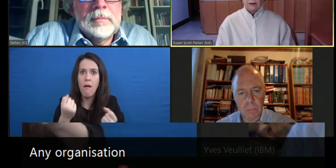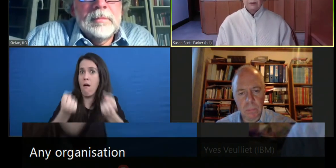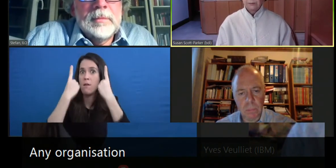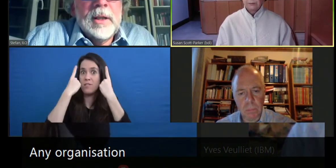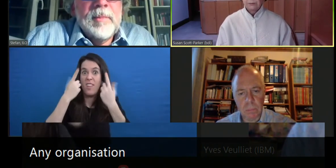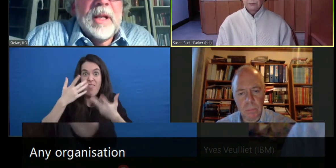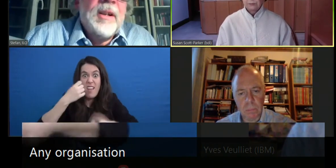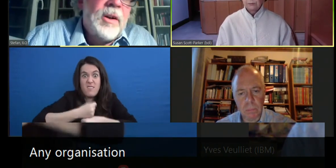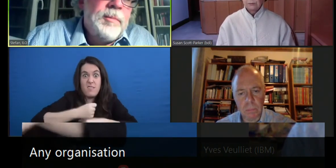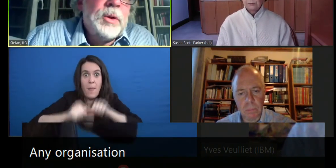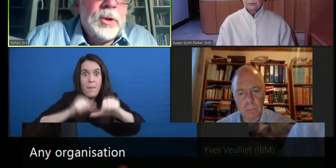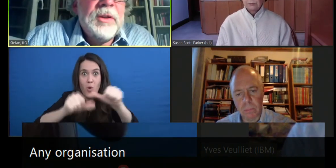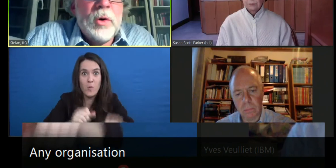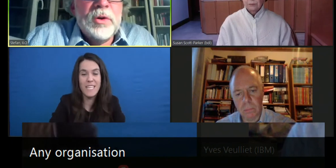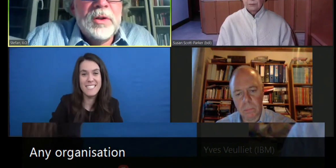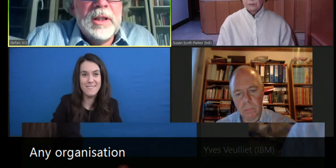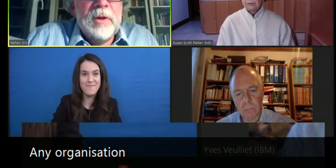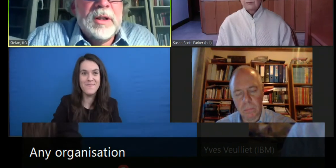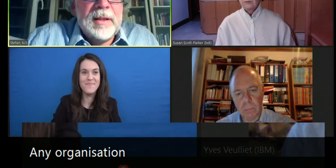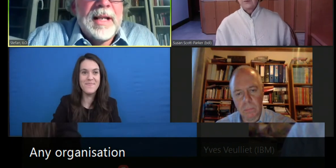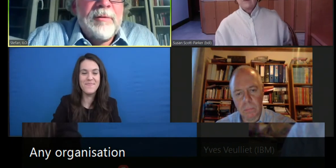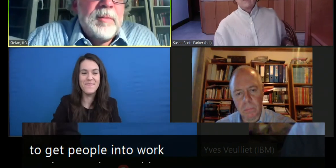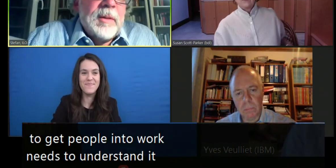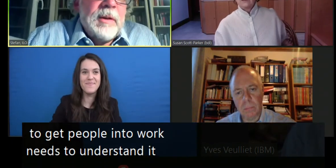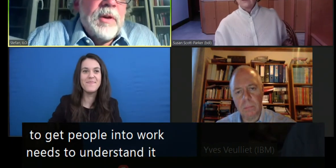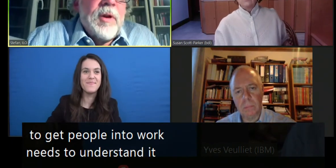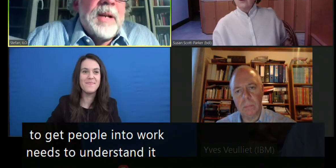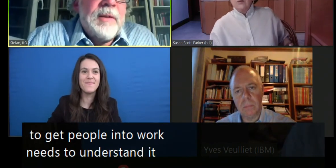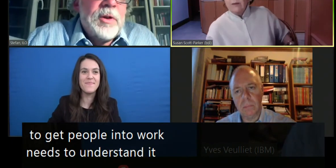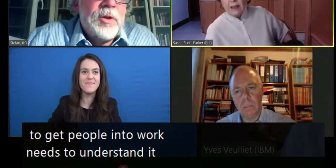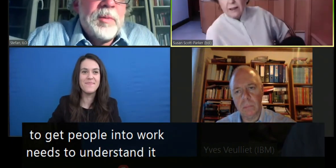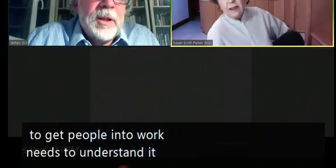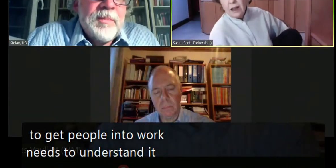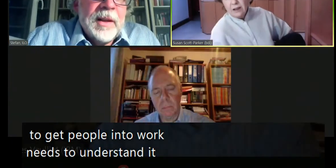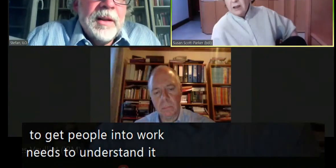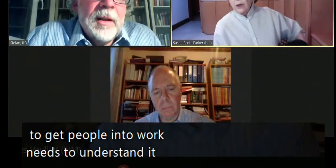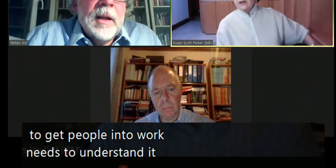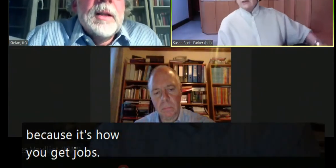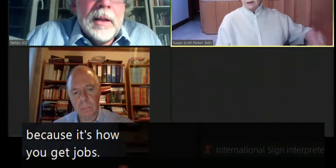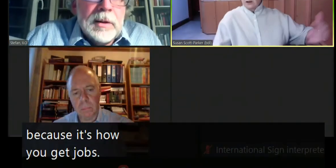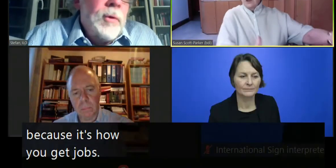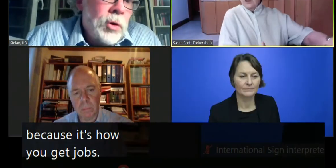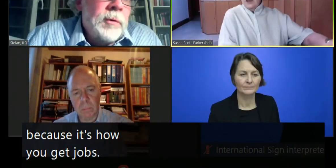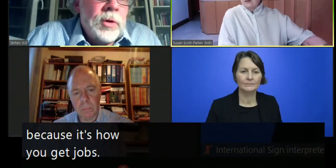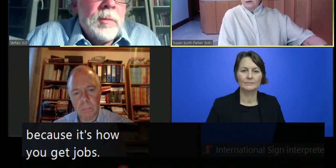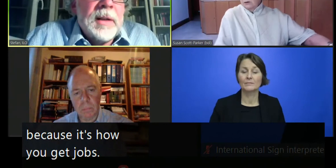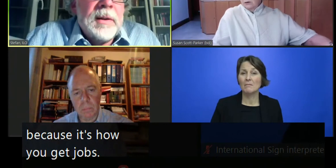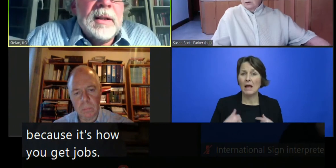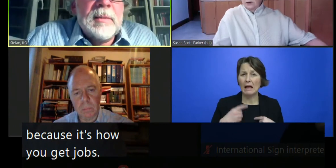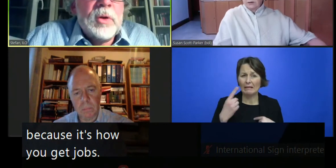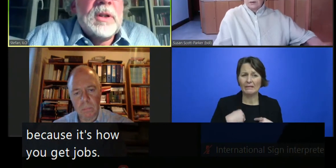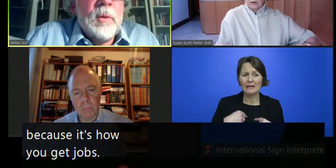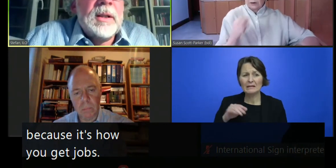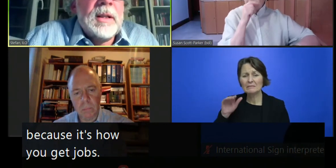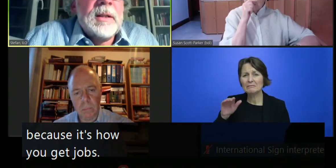now. Yeah, but I think putting the onus on the individuals is tough, no? Because I mean, if no, but I'm saying they need guidance as well. I'm not saying for sure. But I think